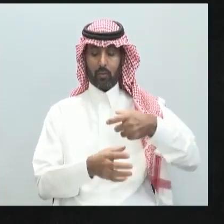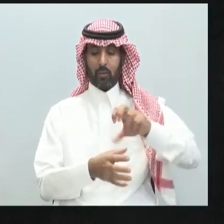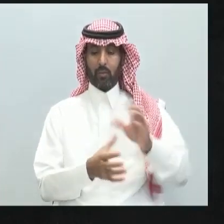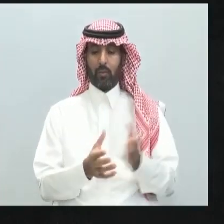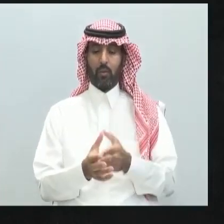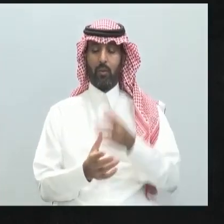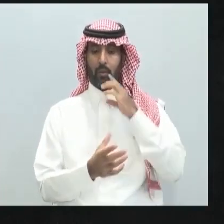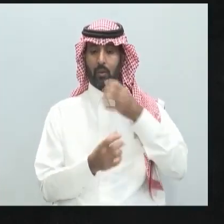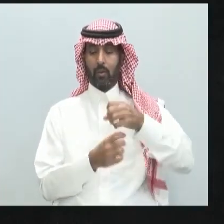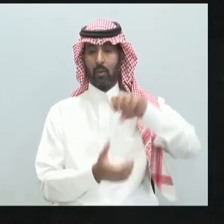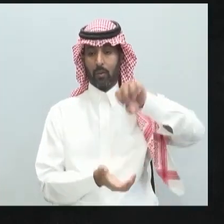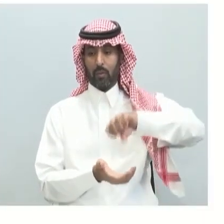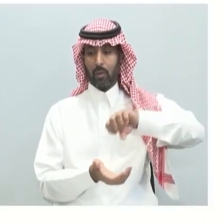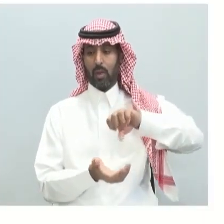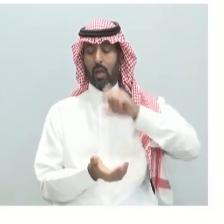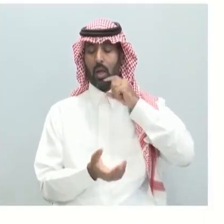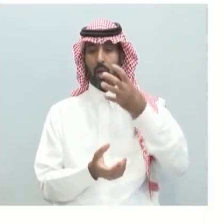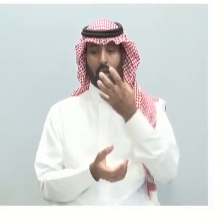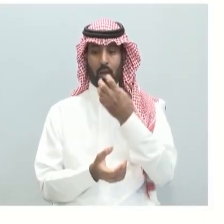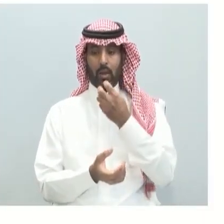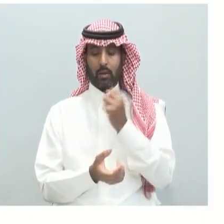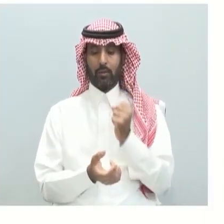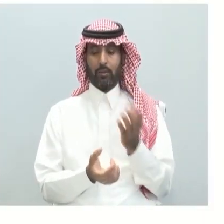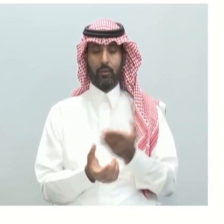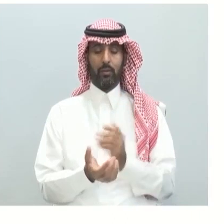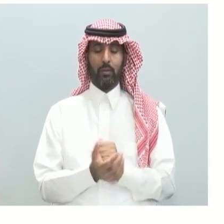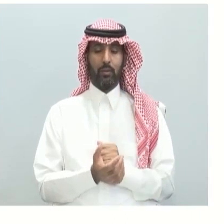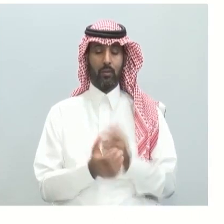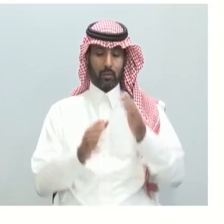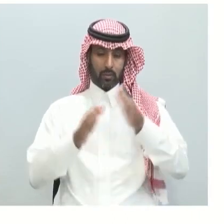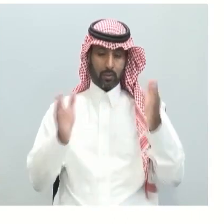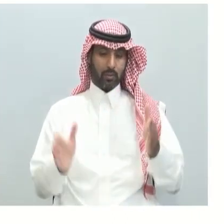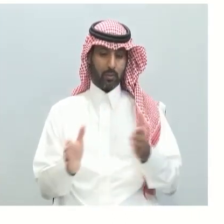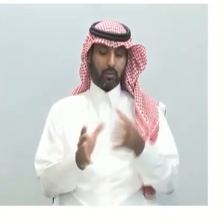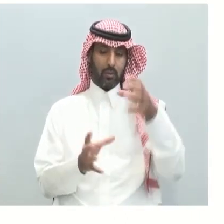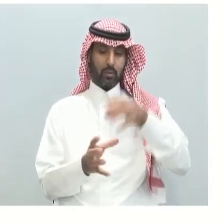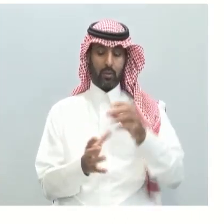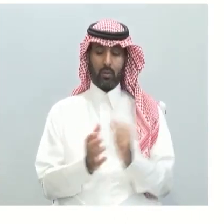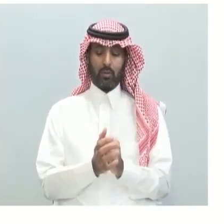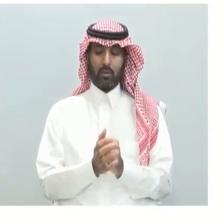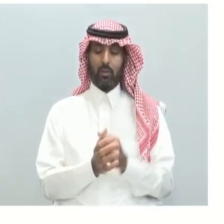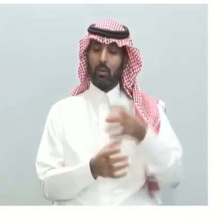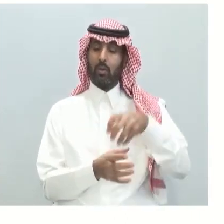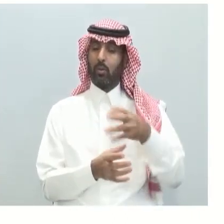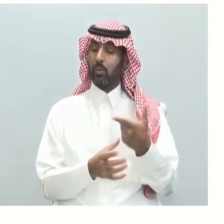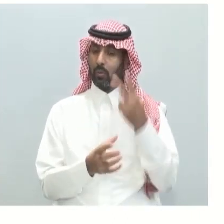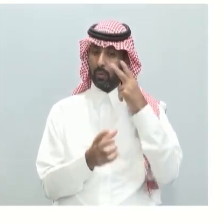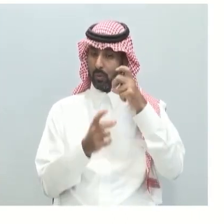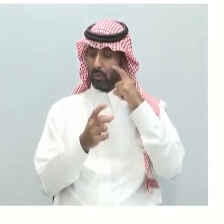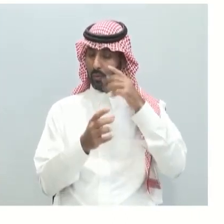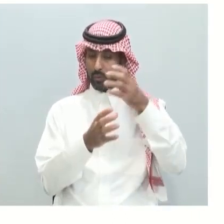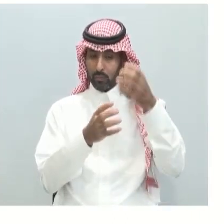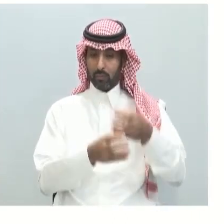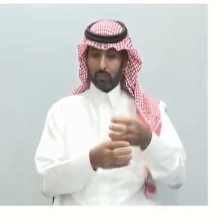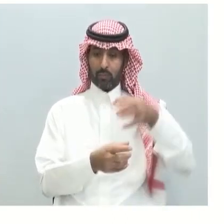a bottle of ketchup. So what types of packaging are illustrated in the pictures here? What kind